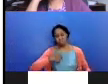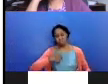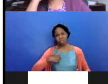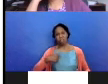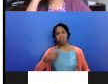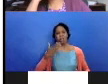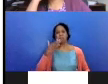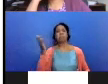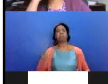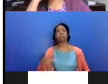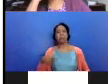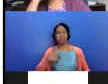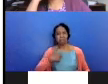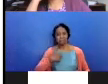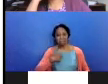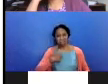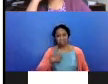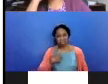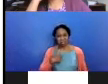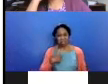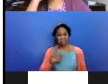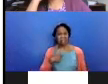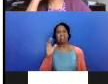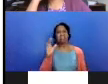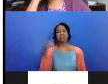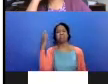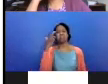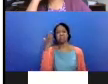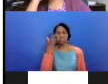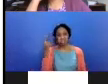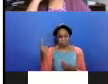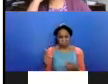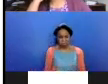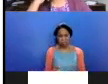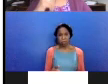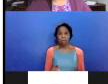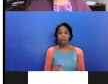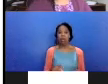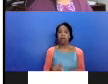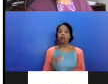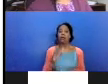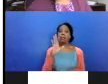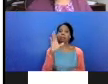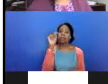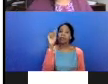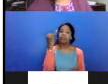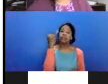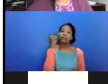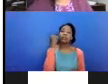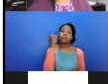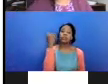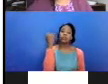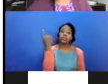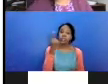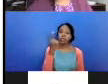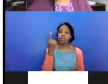done to you. That's, you're a good kid, you're a good boy, that's not right. This is, this isn't who you are.